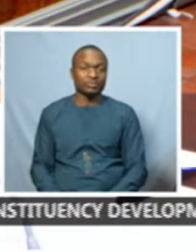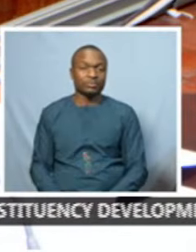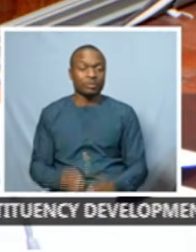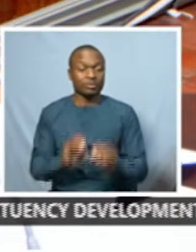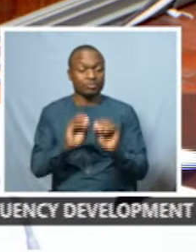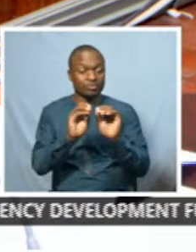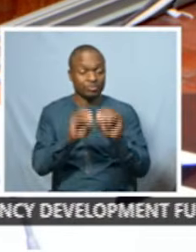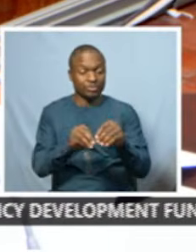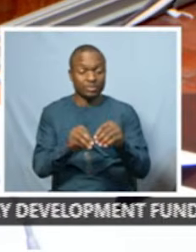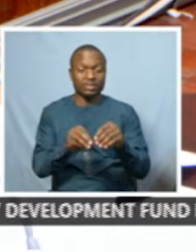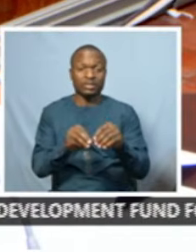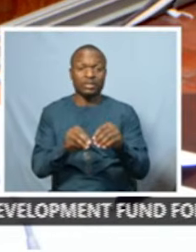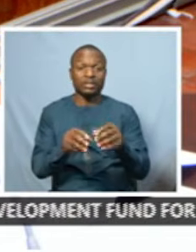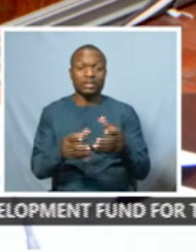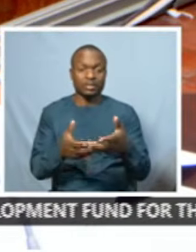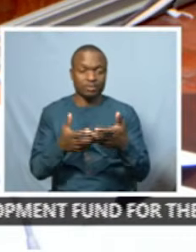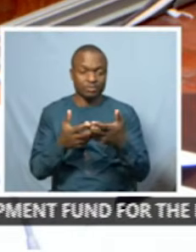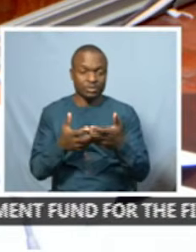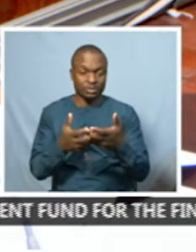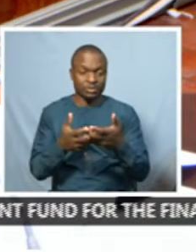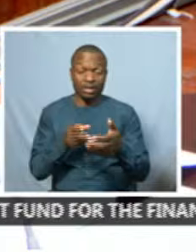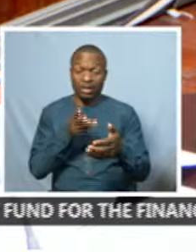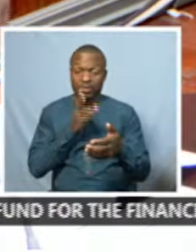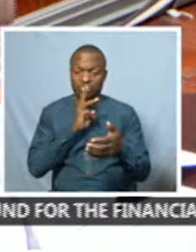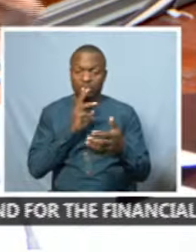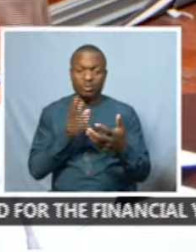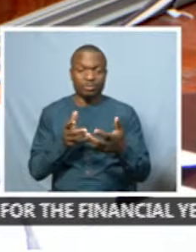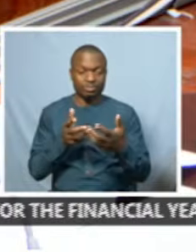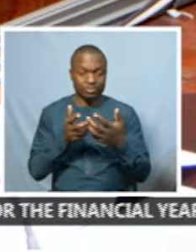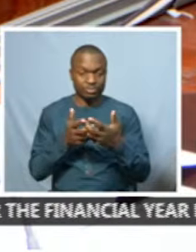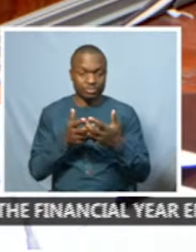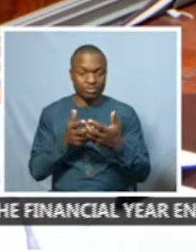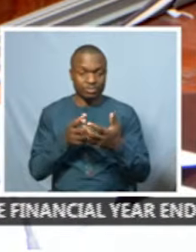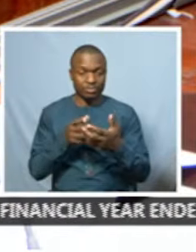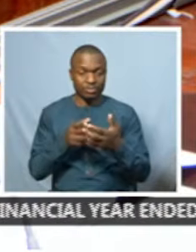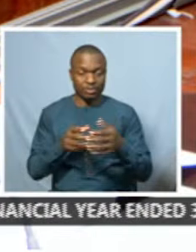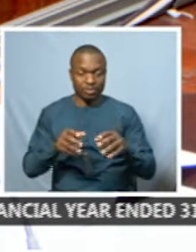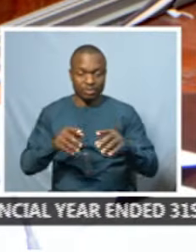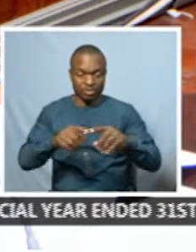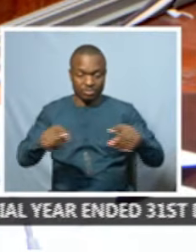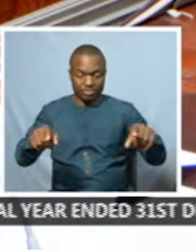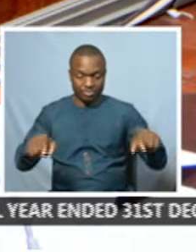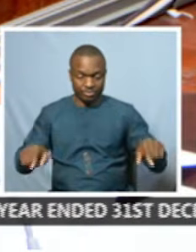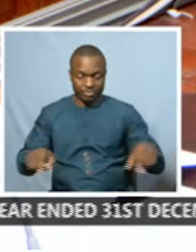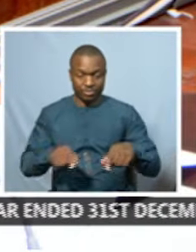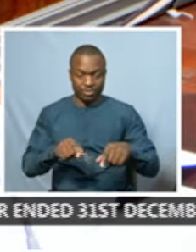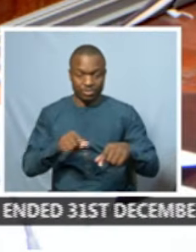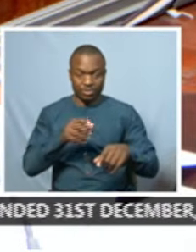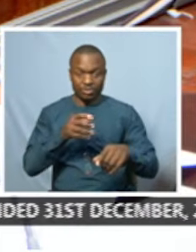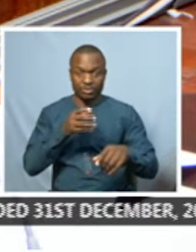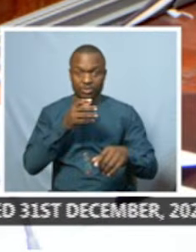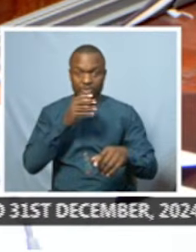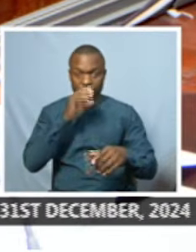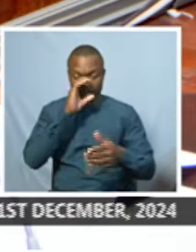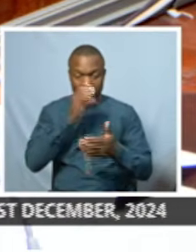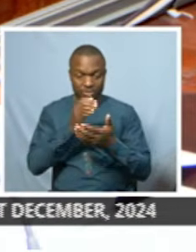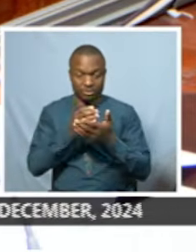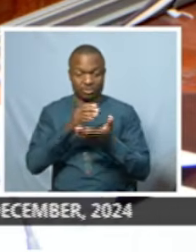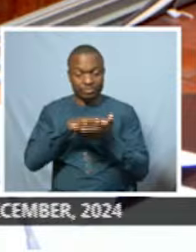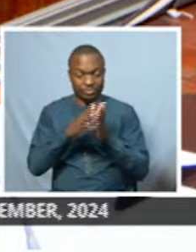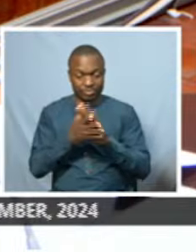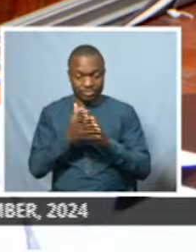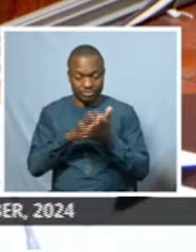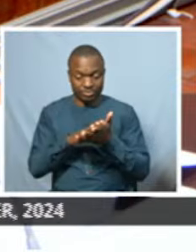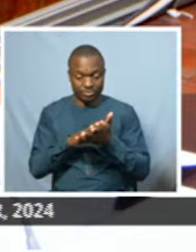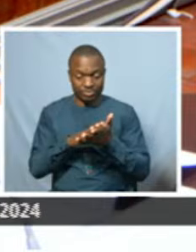equipping a borehole, and also, Doc, what do you call that concrete they put around there? Director engineering, what do you call